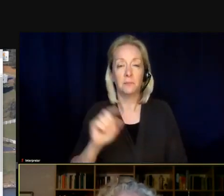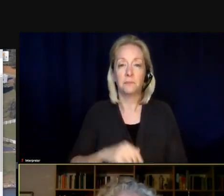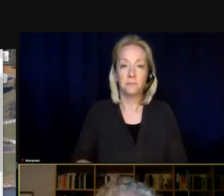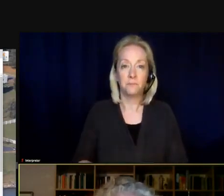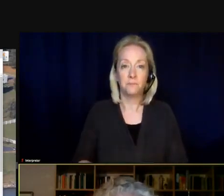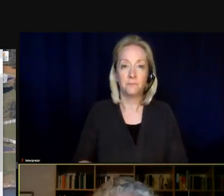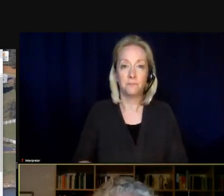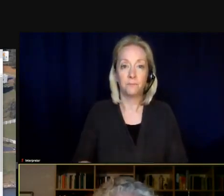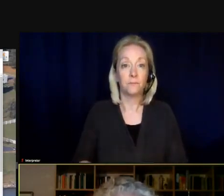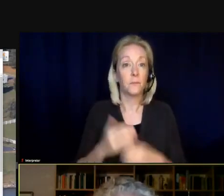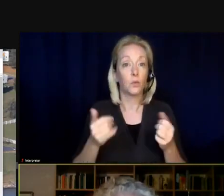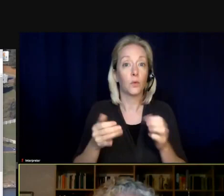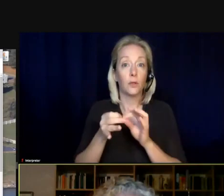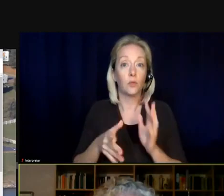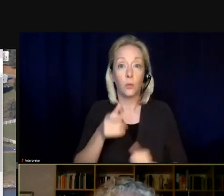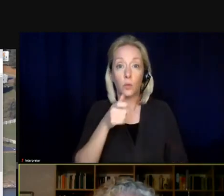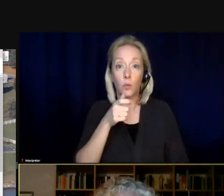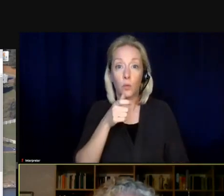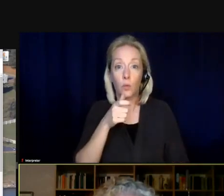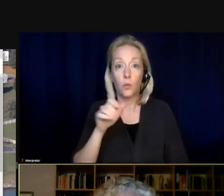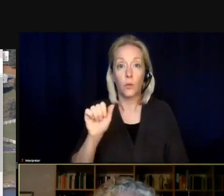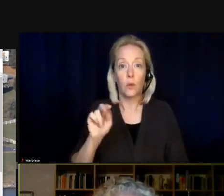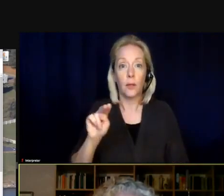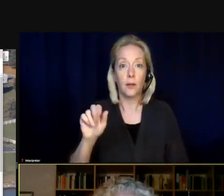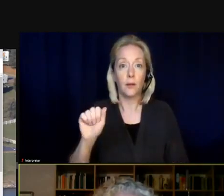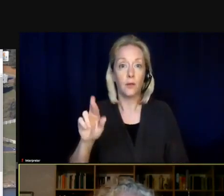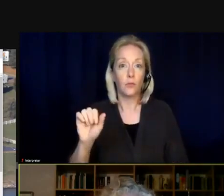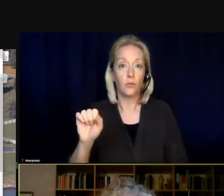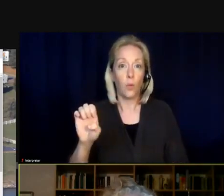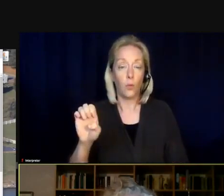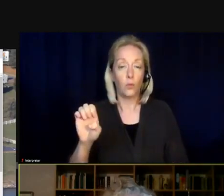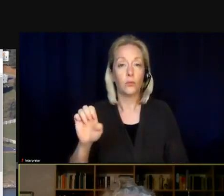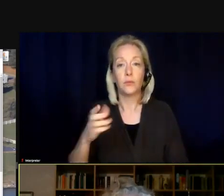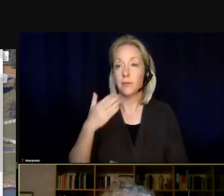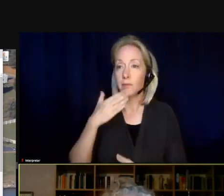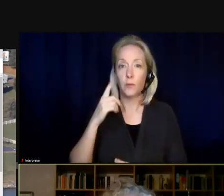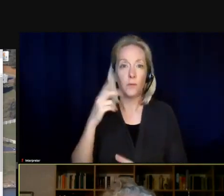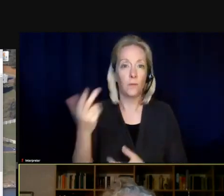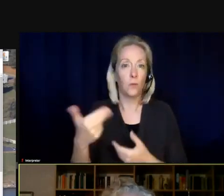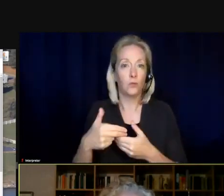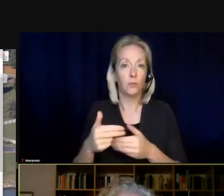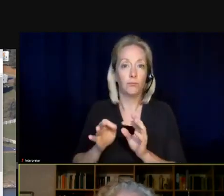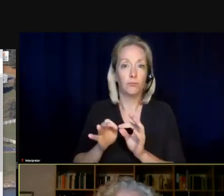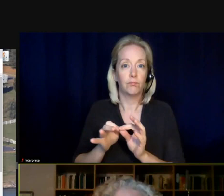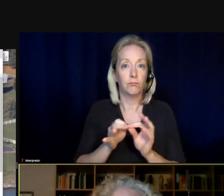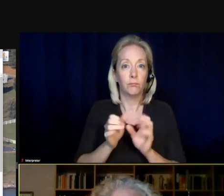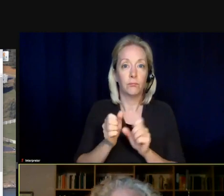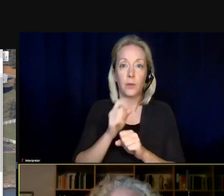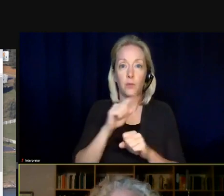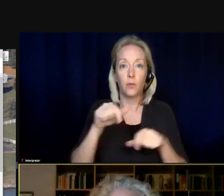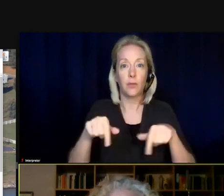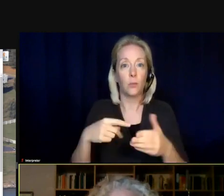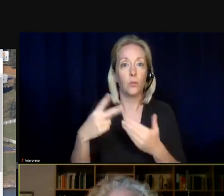have interpreting for us Anna Rose, and I want to thank her very much for joining us today and making this